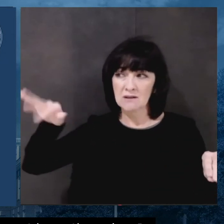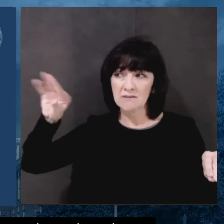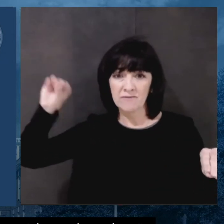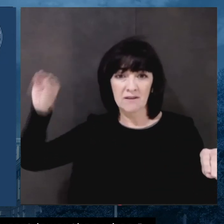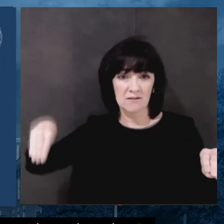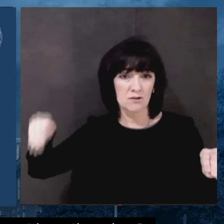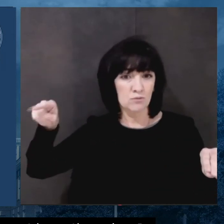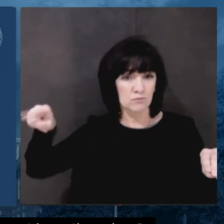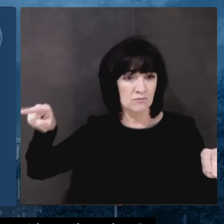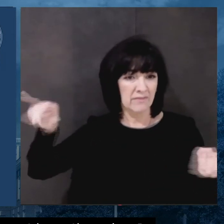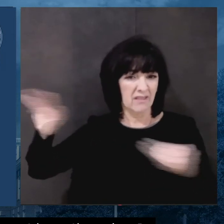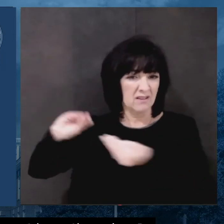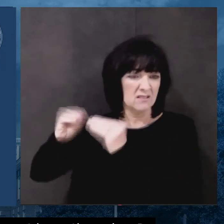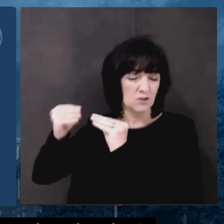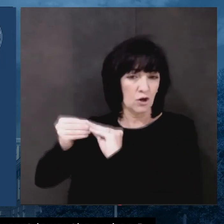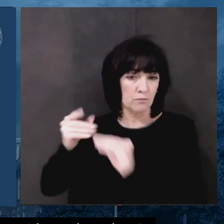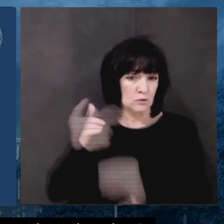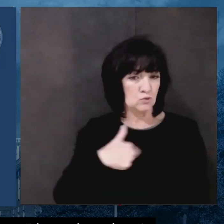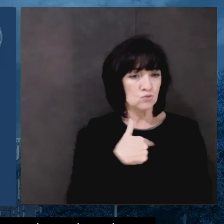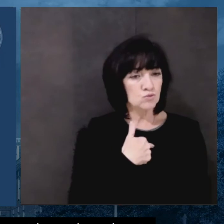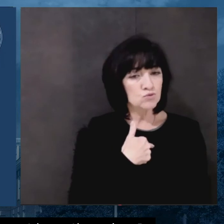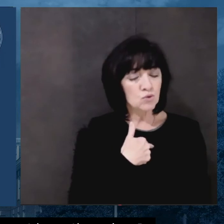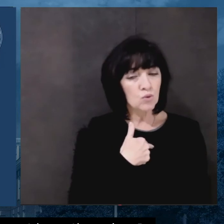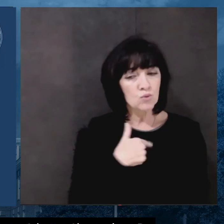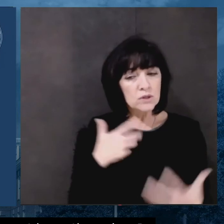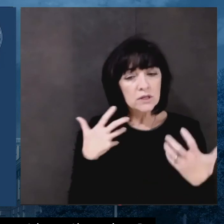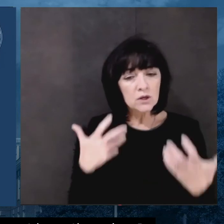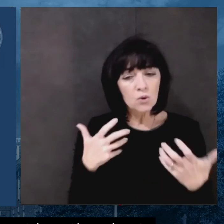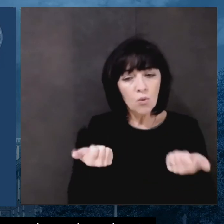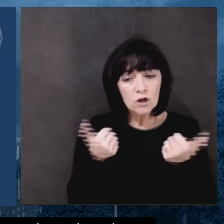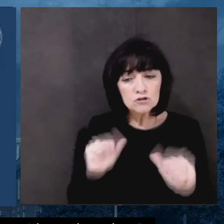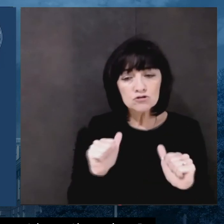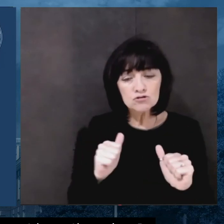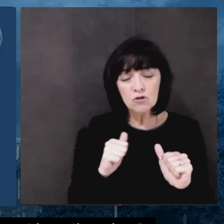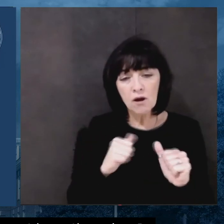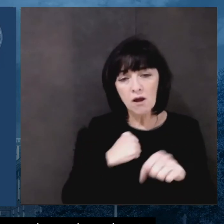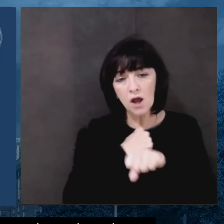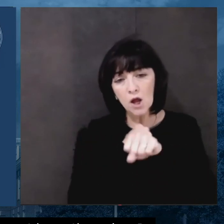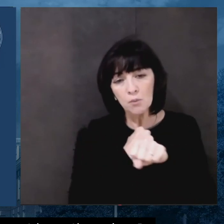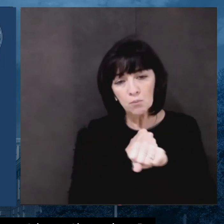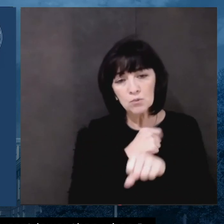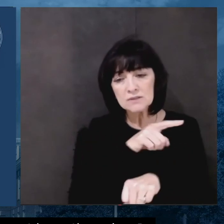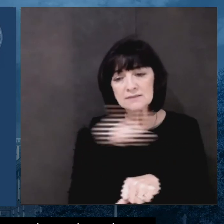to protect correctional officers and inmates as well.